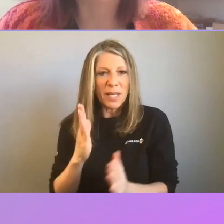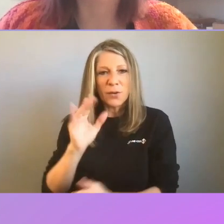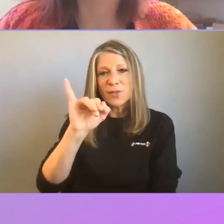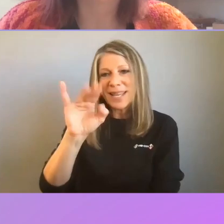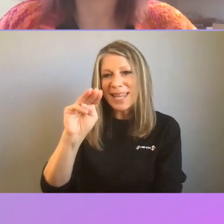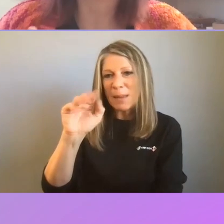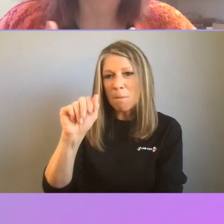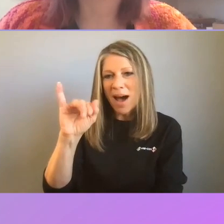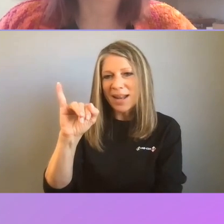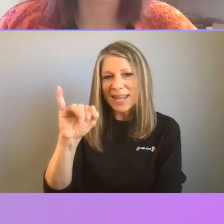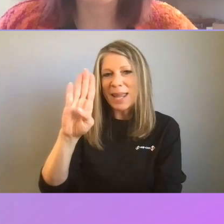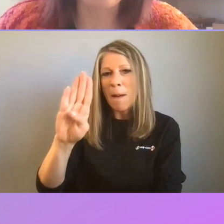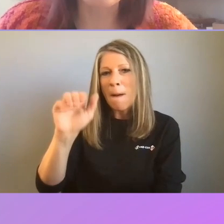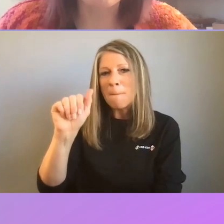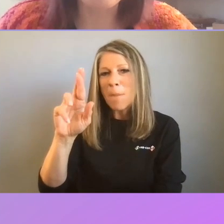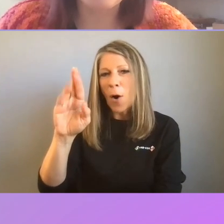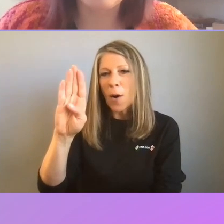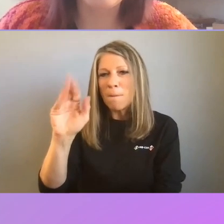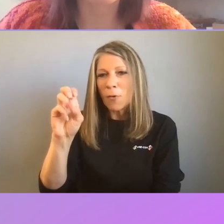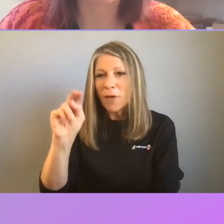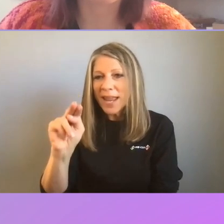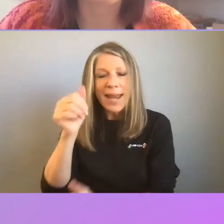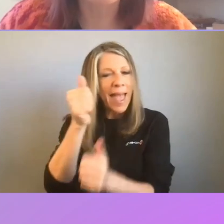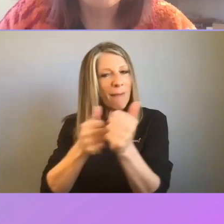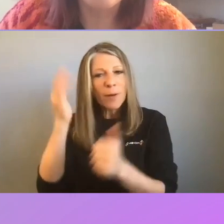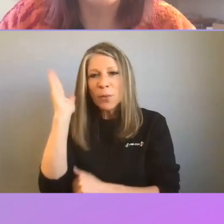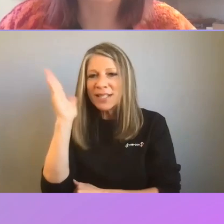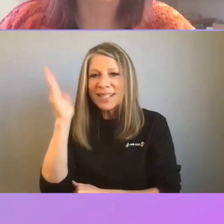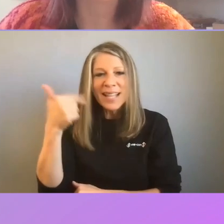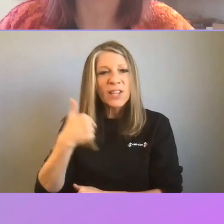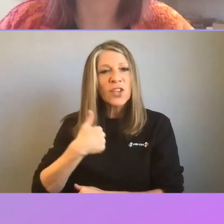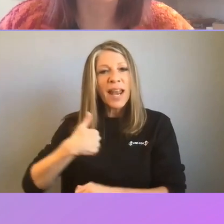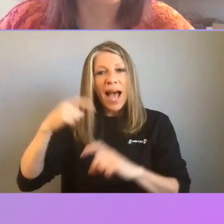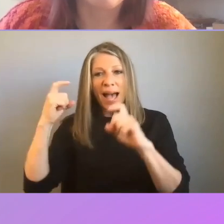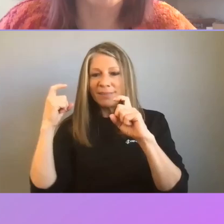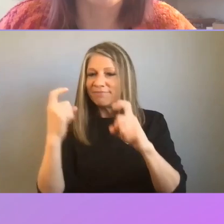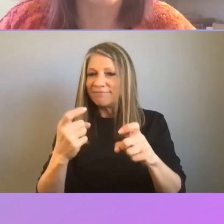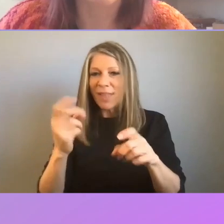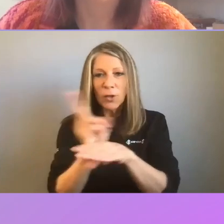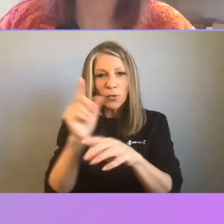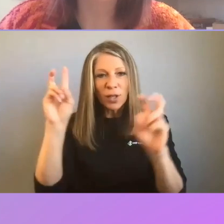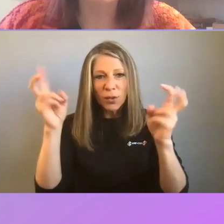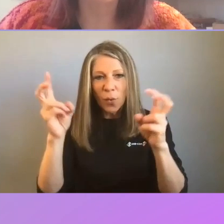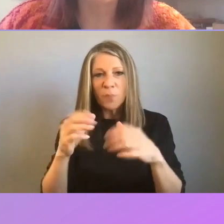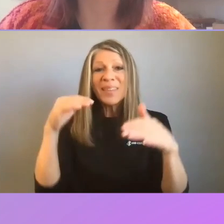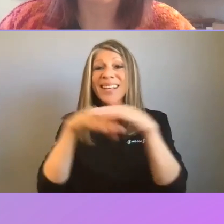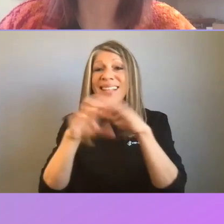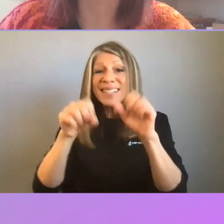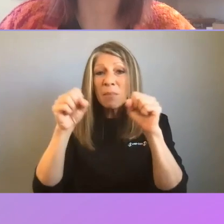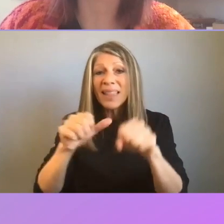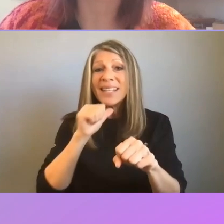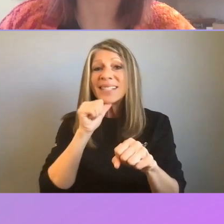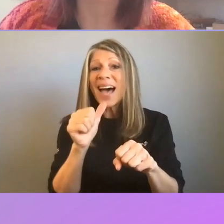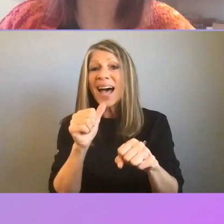Barbaran, I usually end almost every presentation that I give with this quote because it's so meaningful. Accessibility is